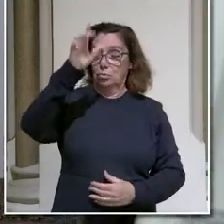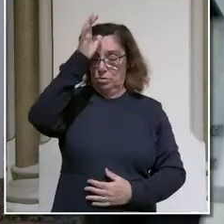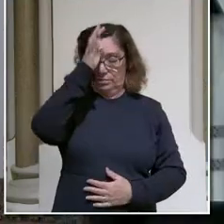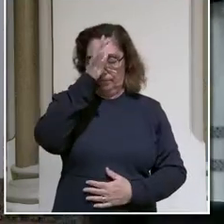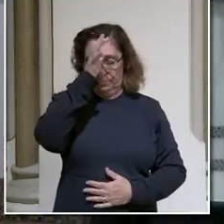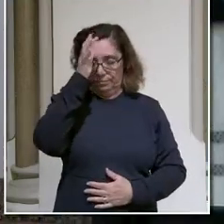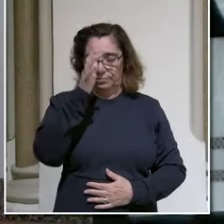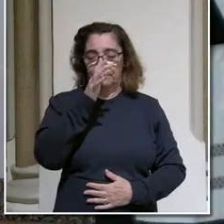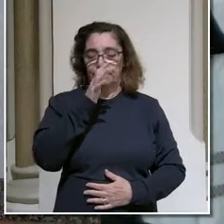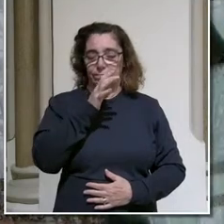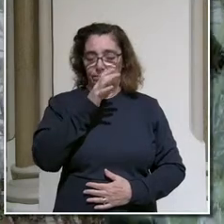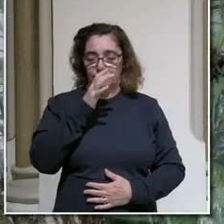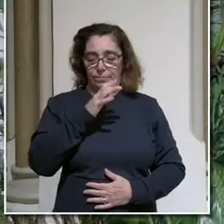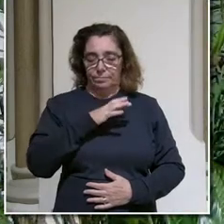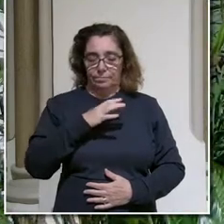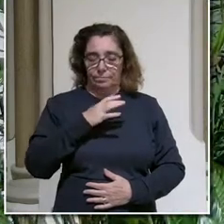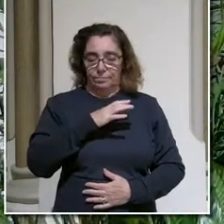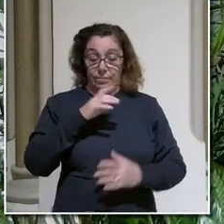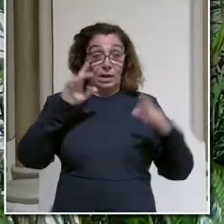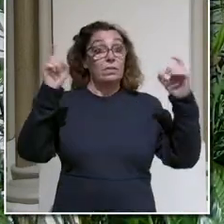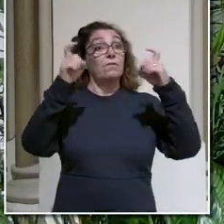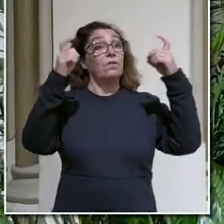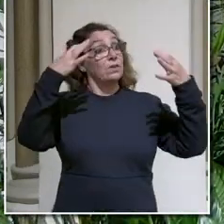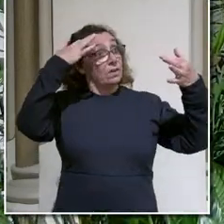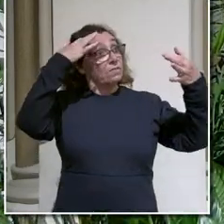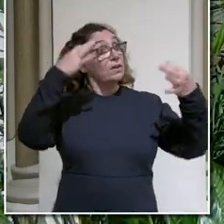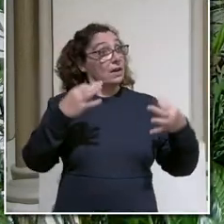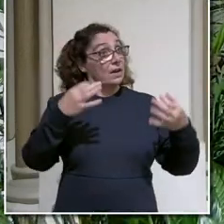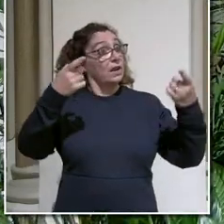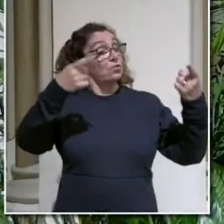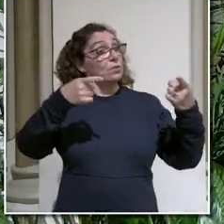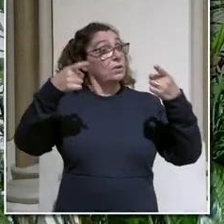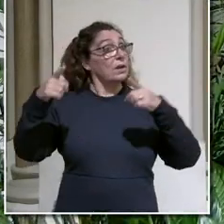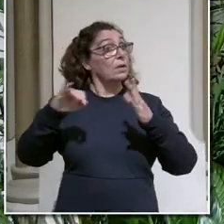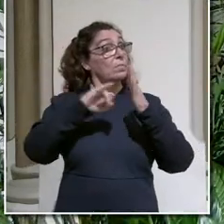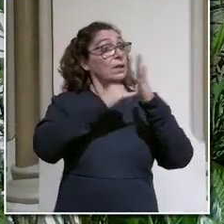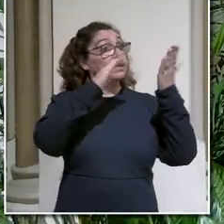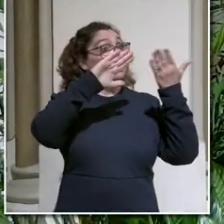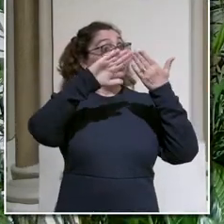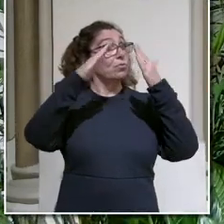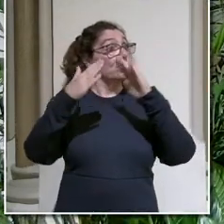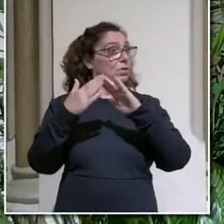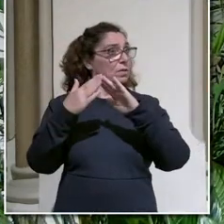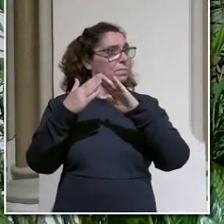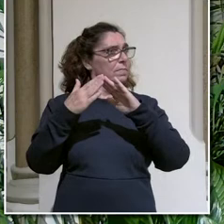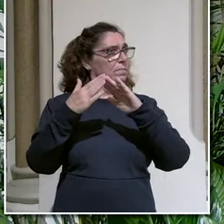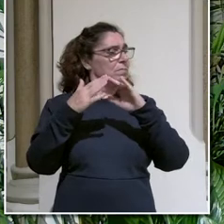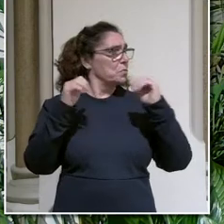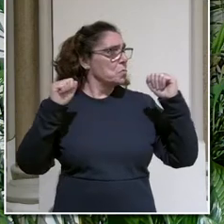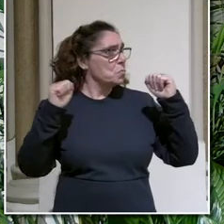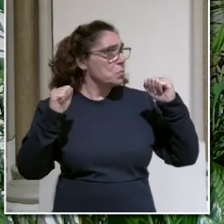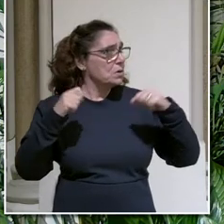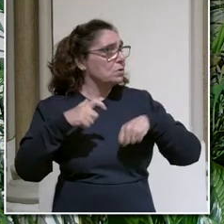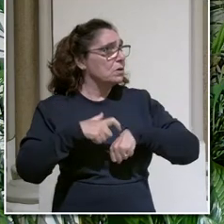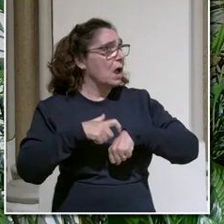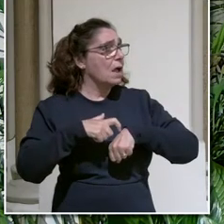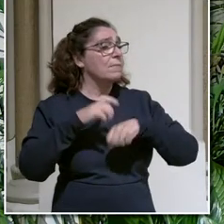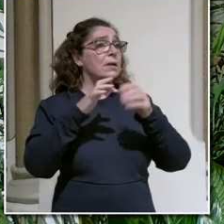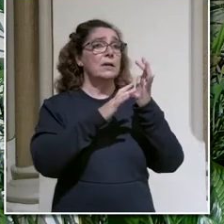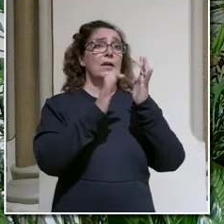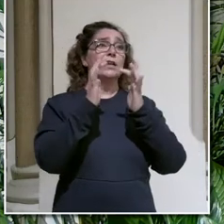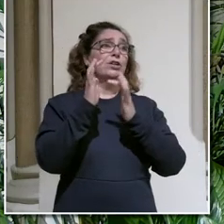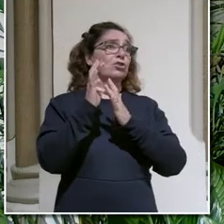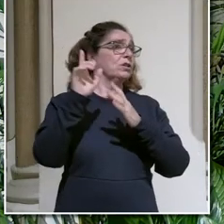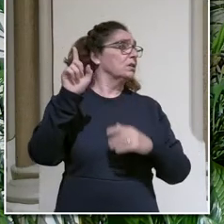Lord. The feast of the dedication was taking place in Jerusalem. It was winter, and Jesus